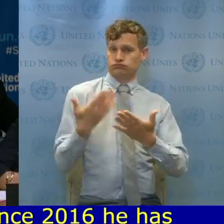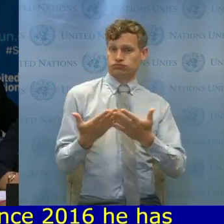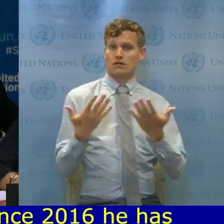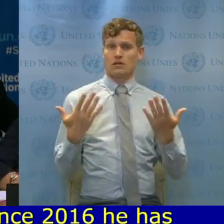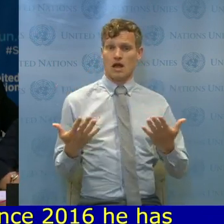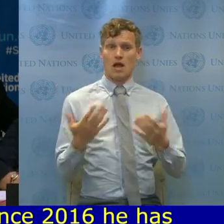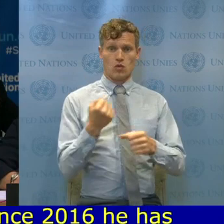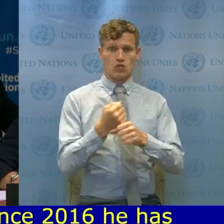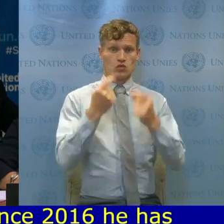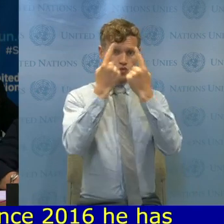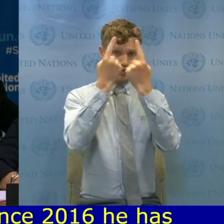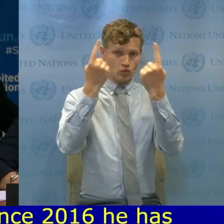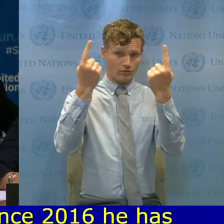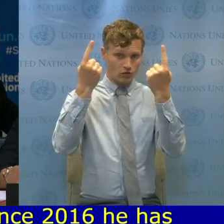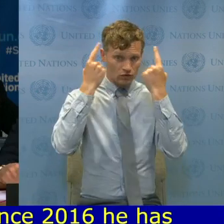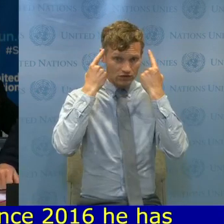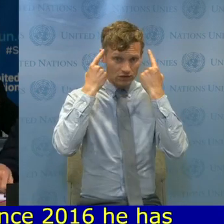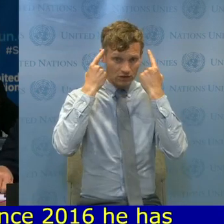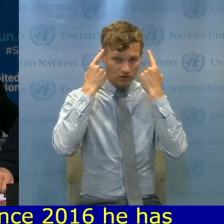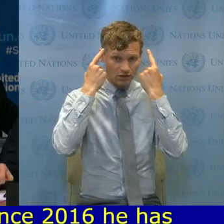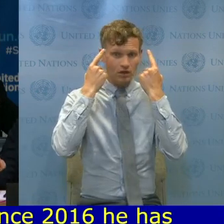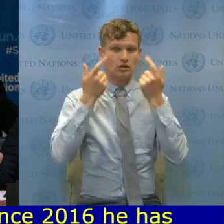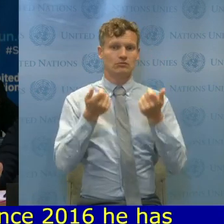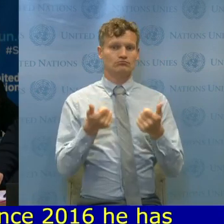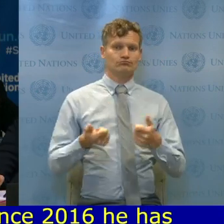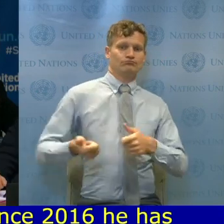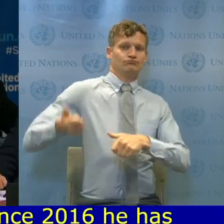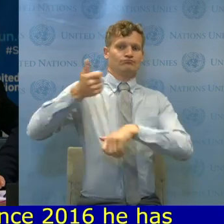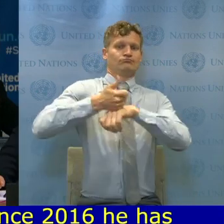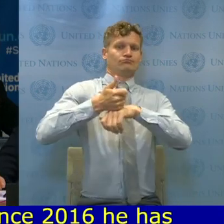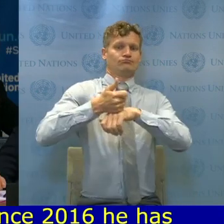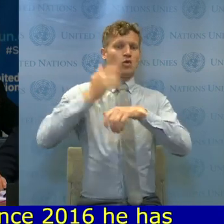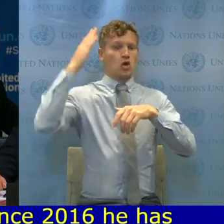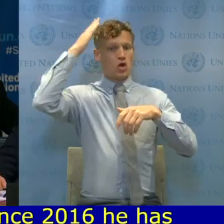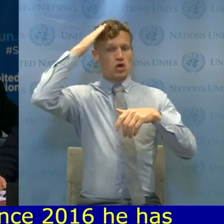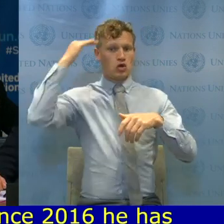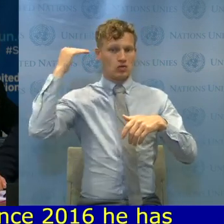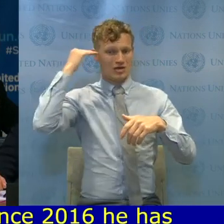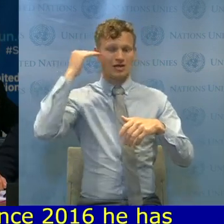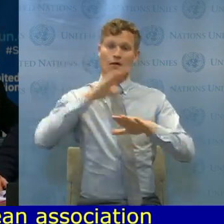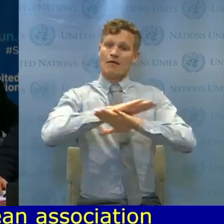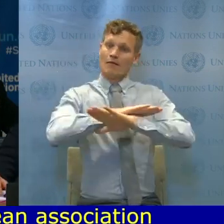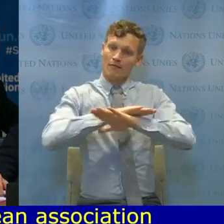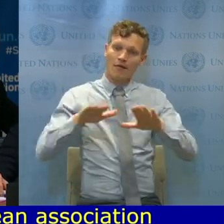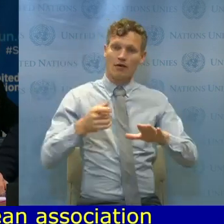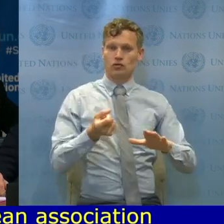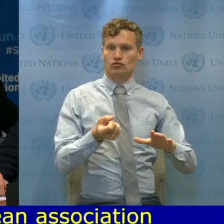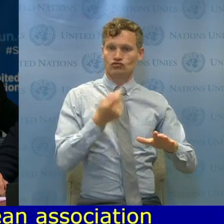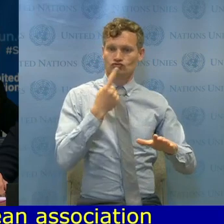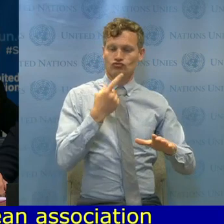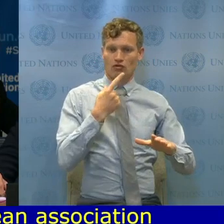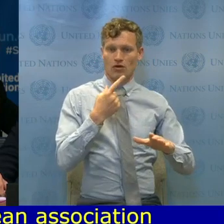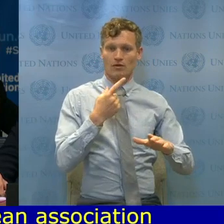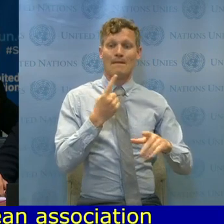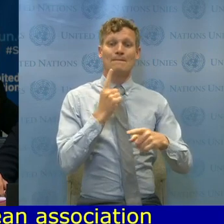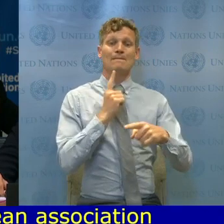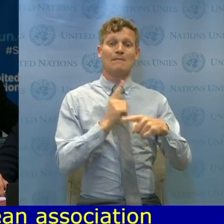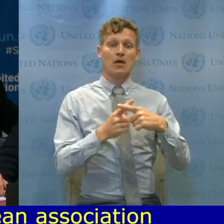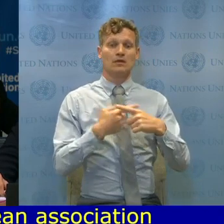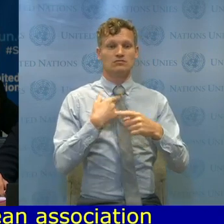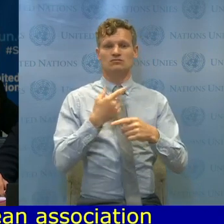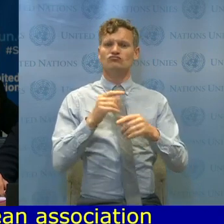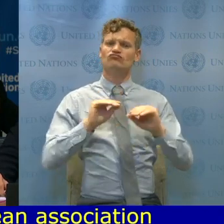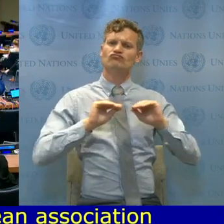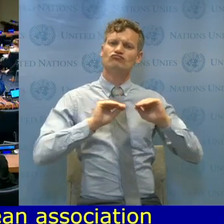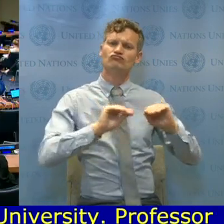in pharmaceutics and PhD in social work. Mr. Han Jinjo, the floor is yours.